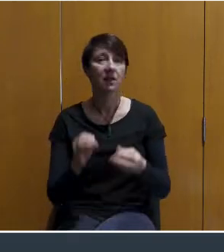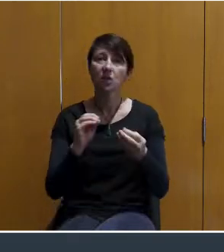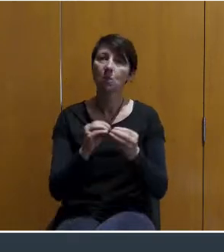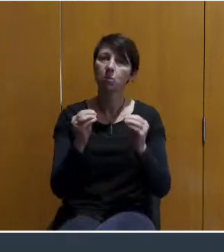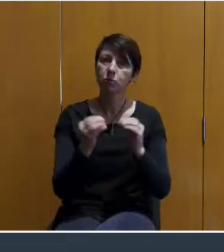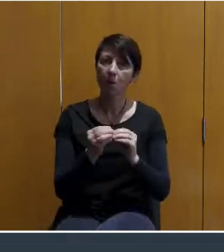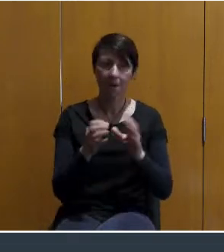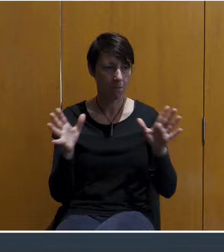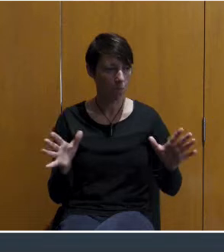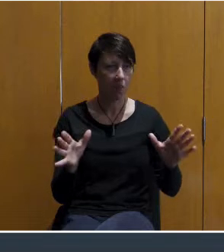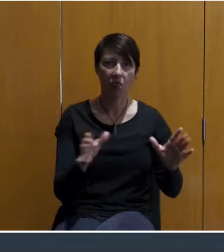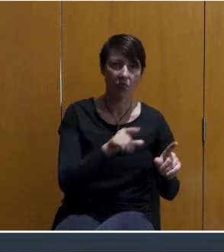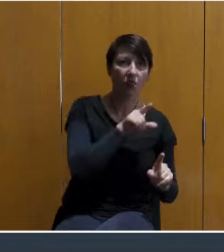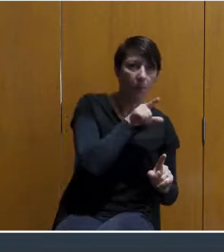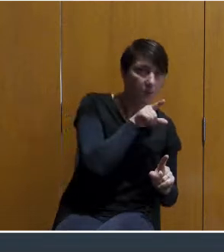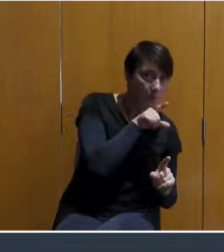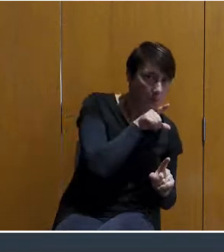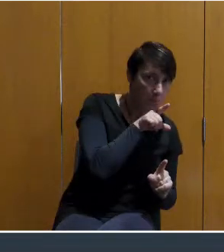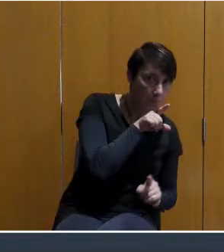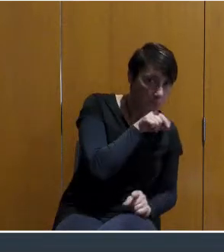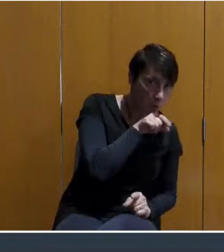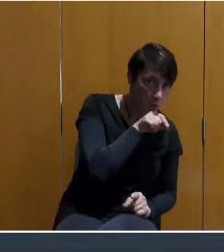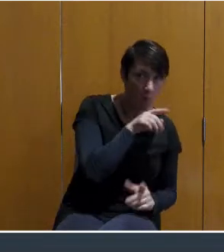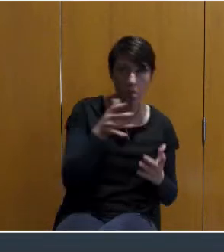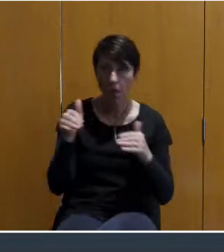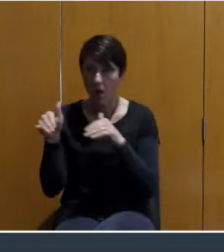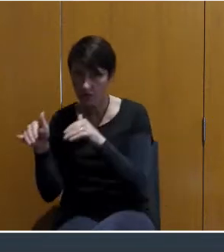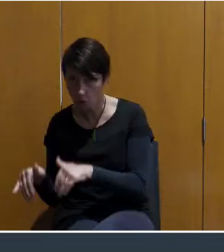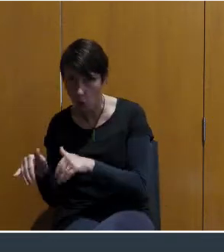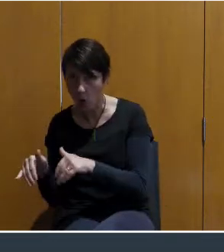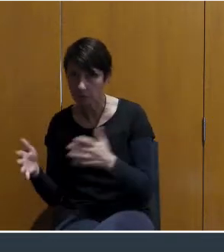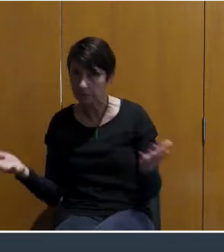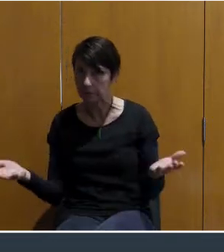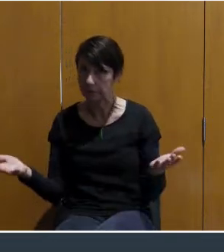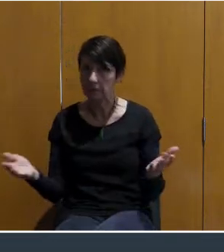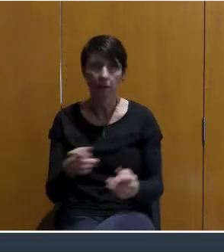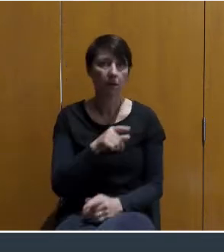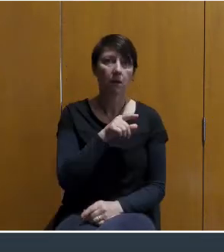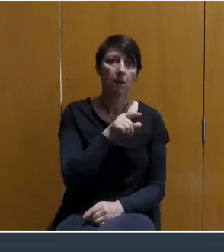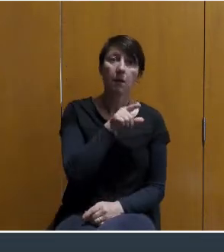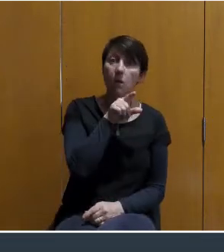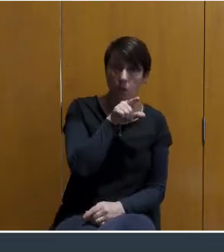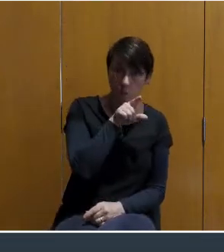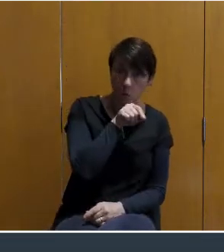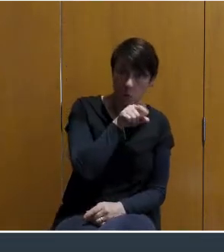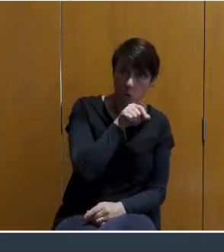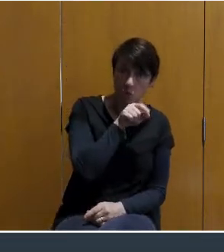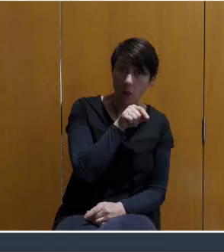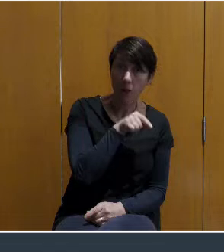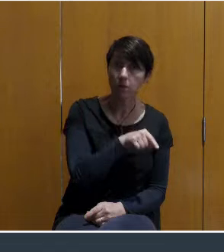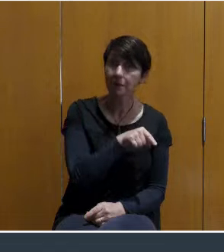and dogs is that our banded dotterels, all their sparks are